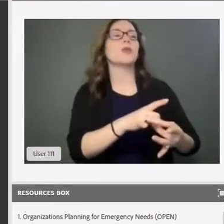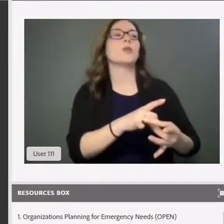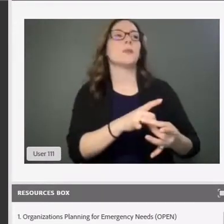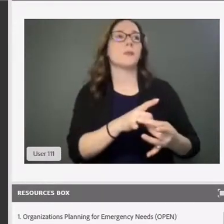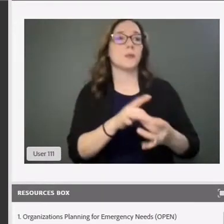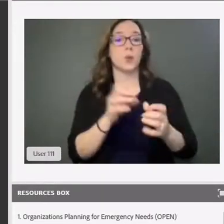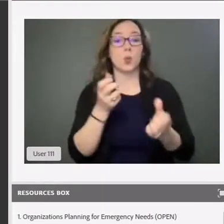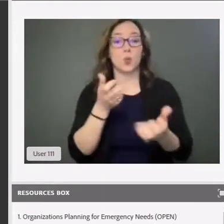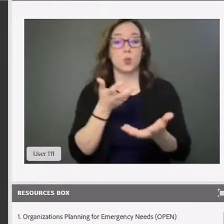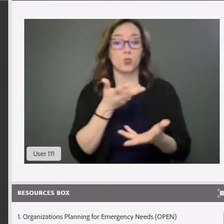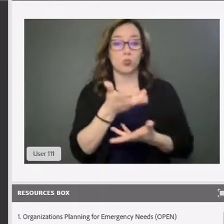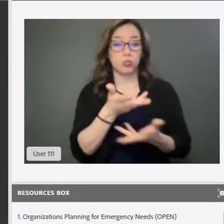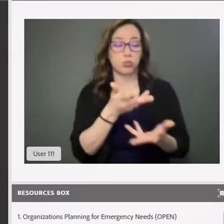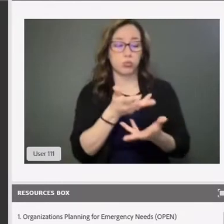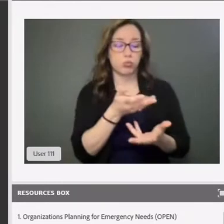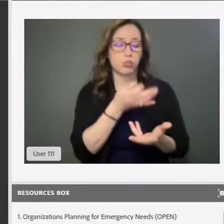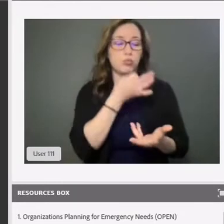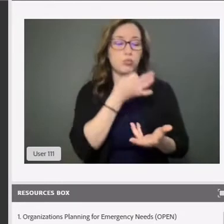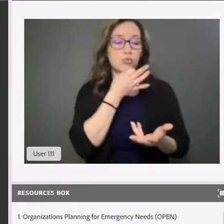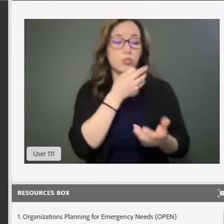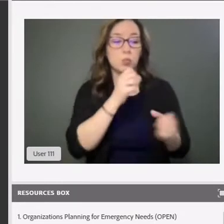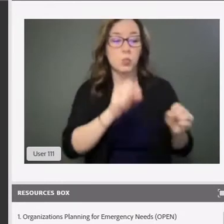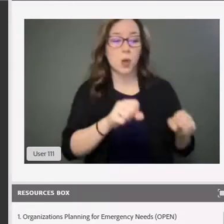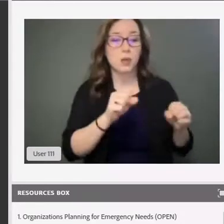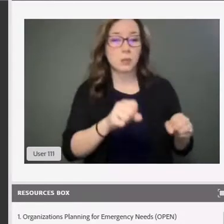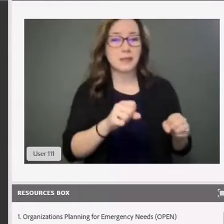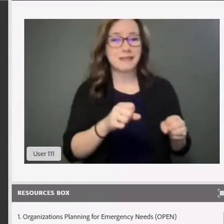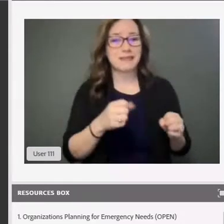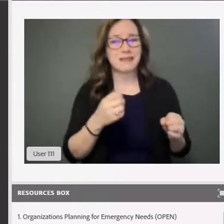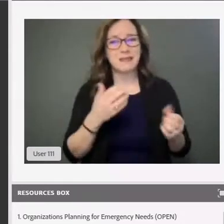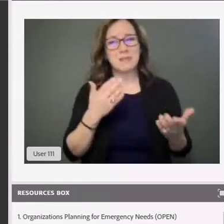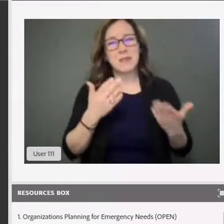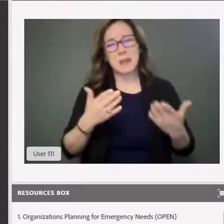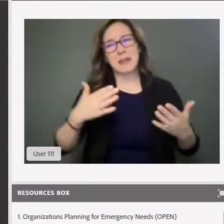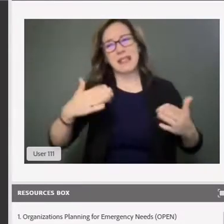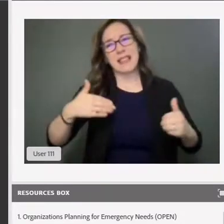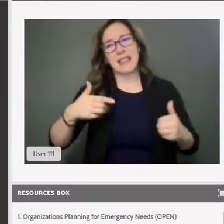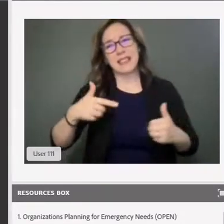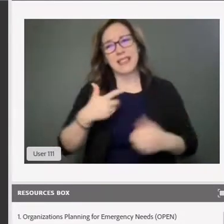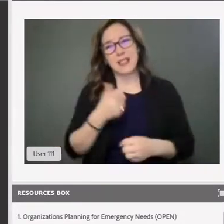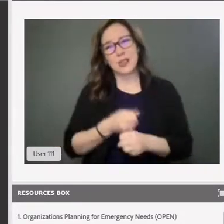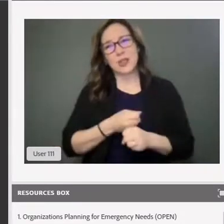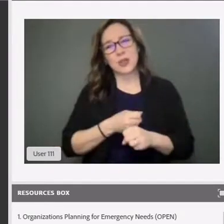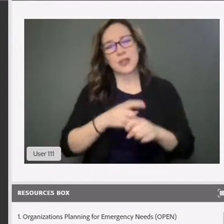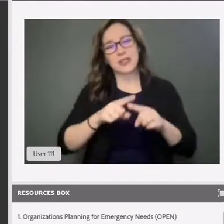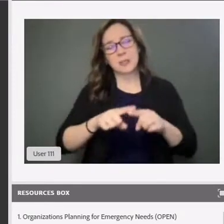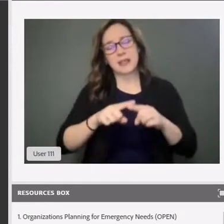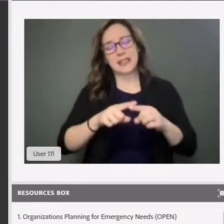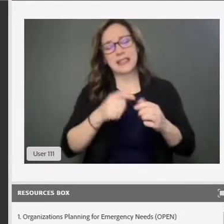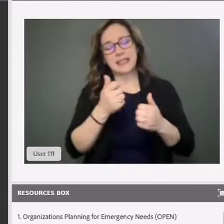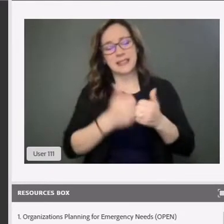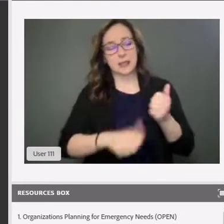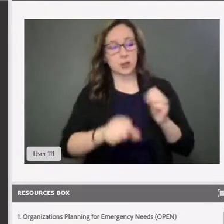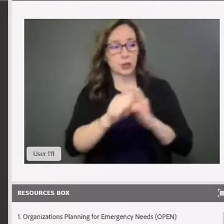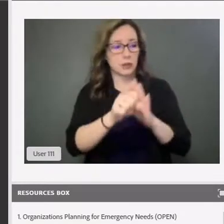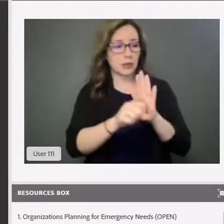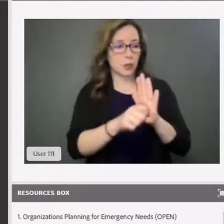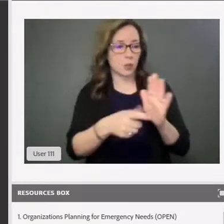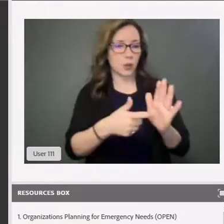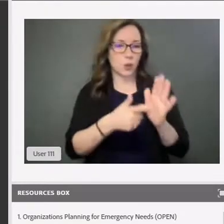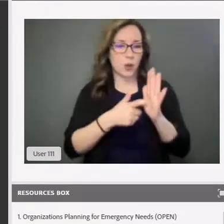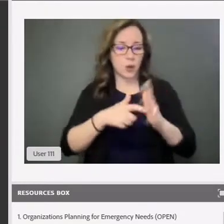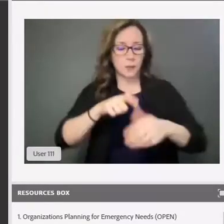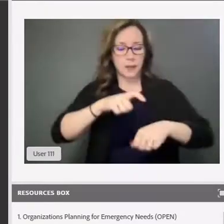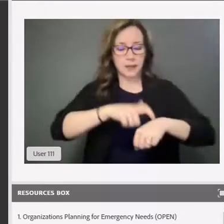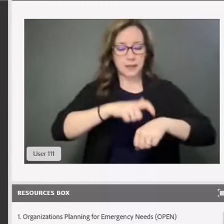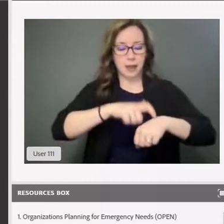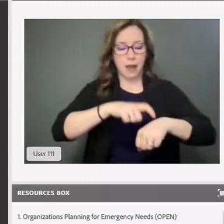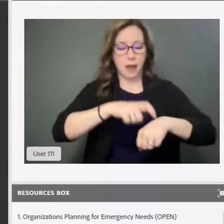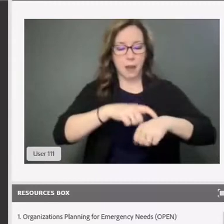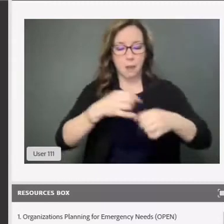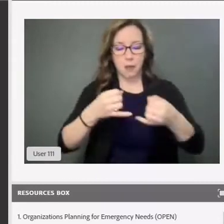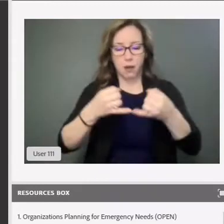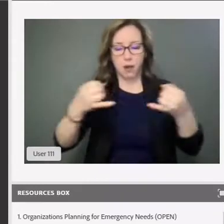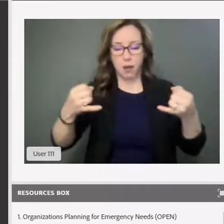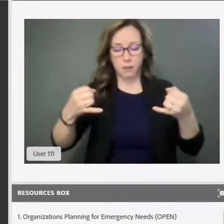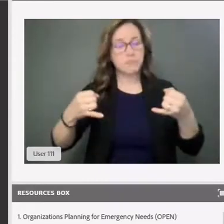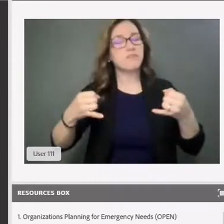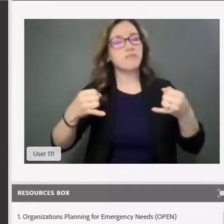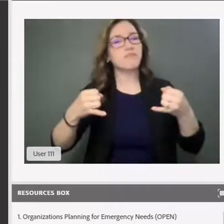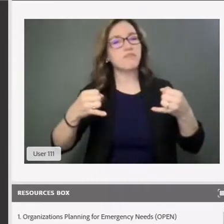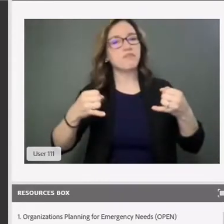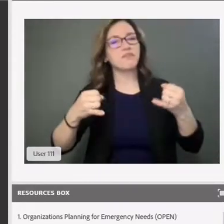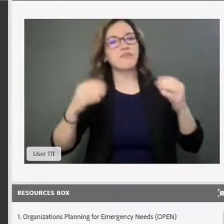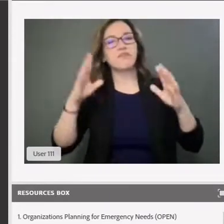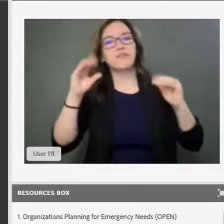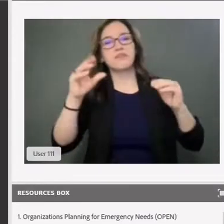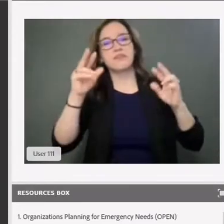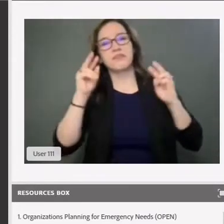it's not, might be a little too late this year, depending on each state's requirements and timelines, we fully anticipate this to be